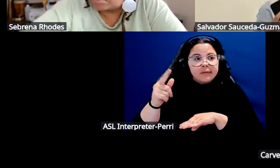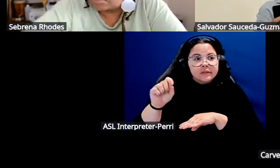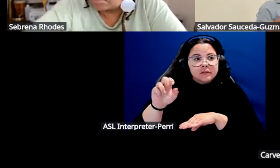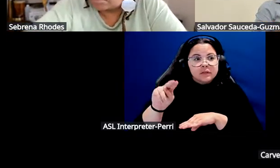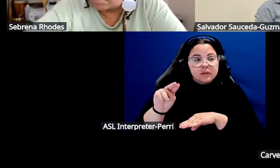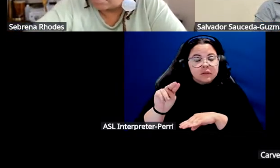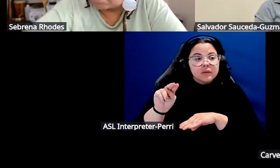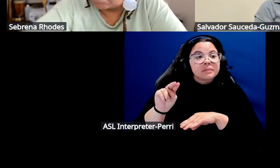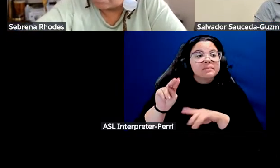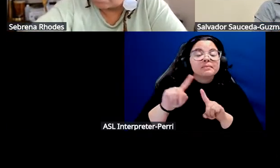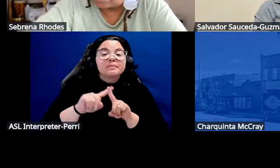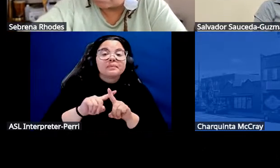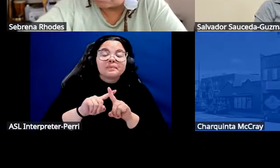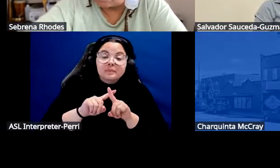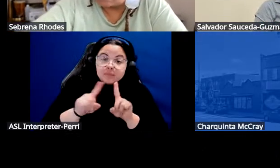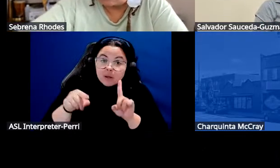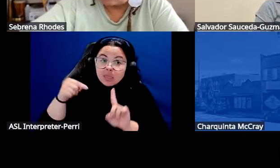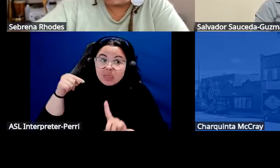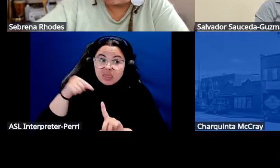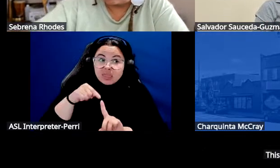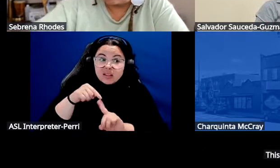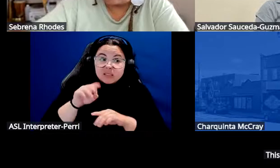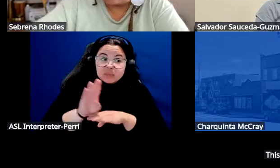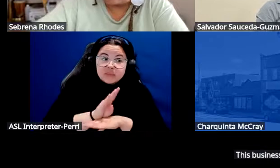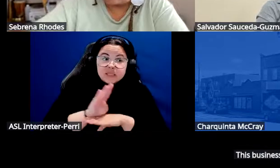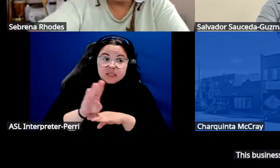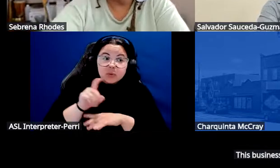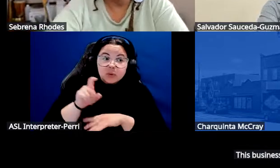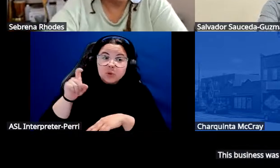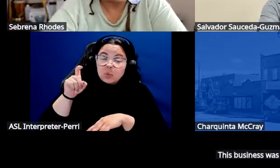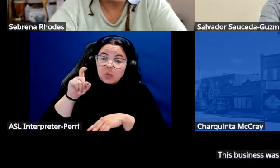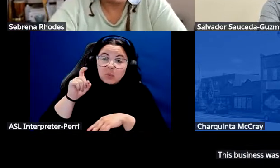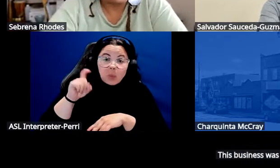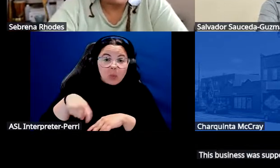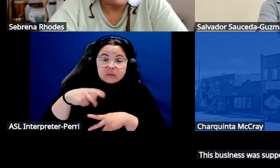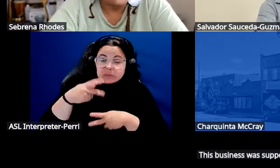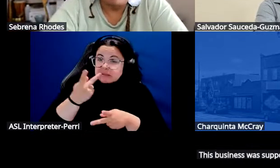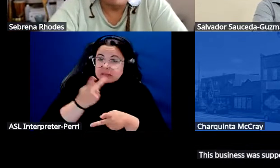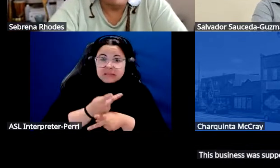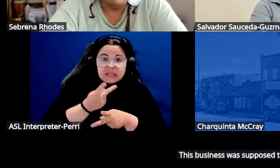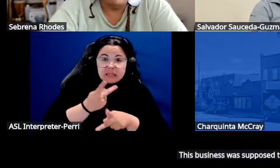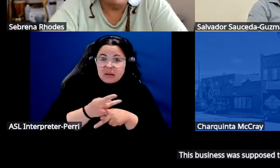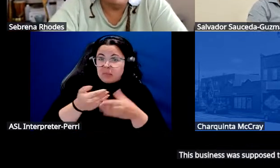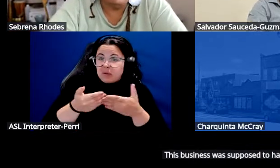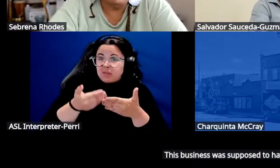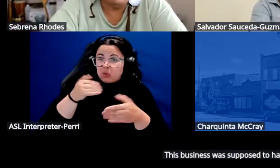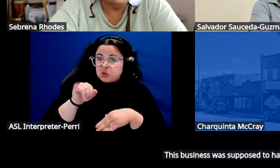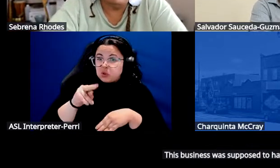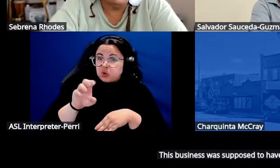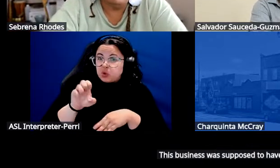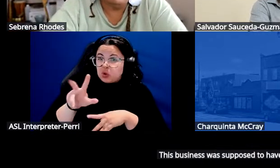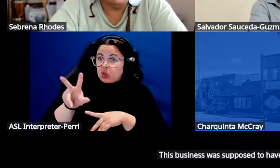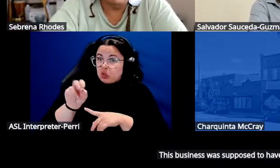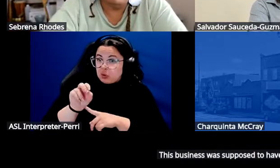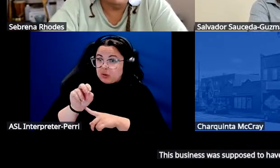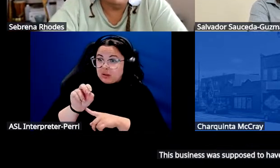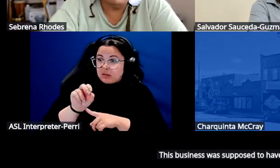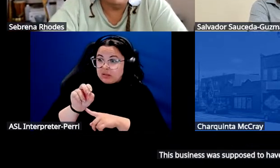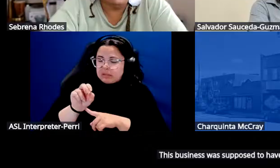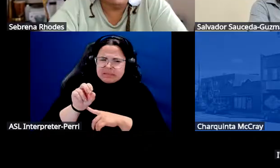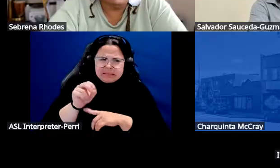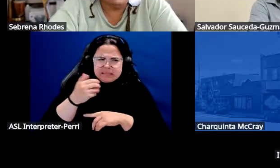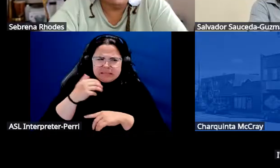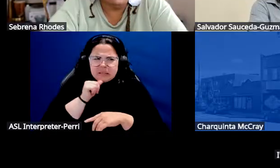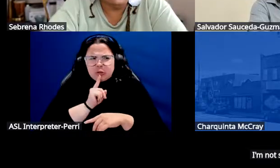But this business was supposed to have been taken care of, I believe, by June 30. I'm not sure the exact